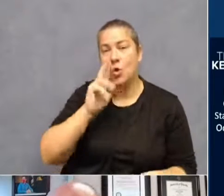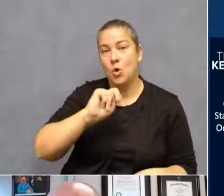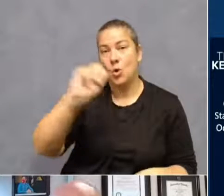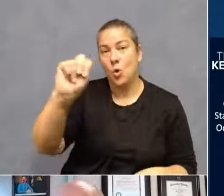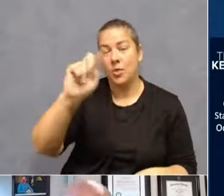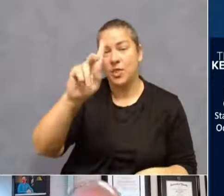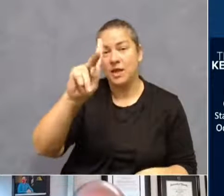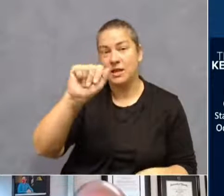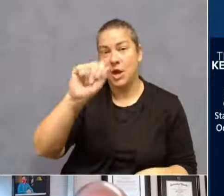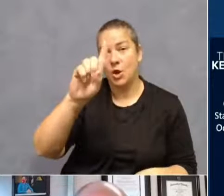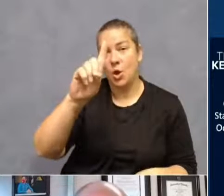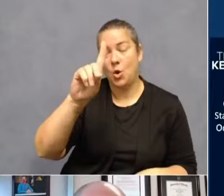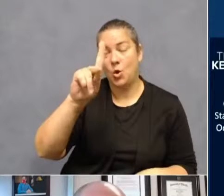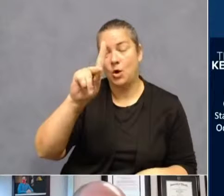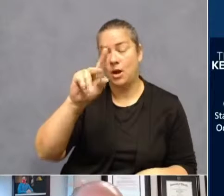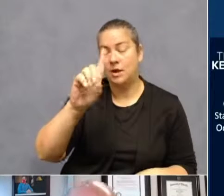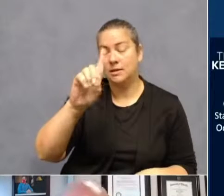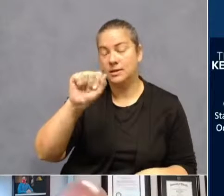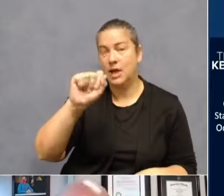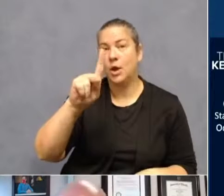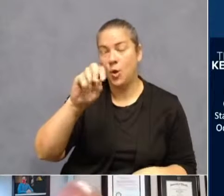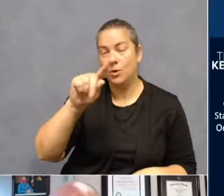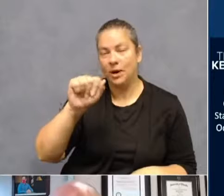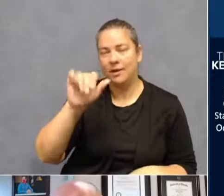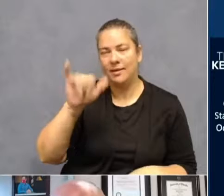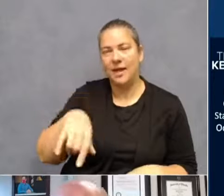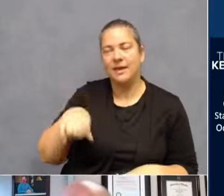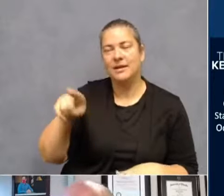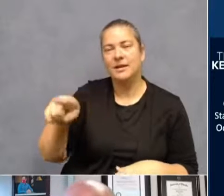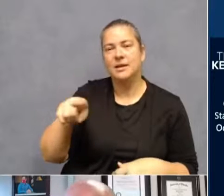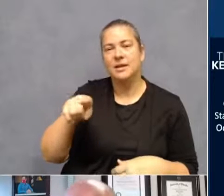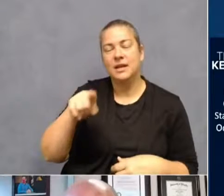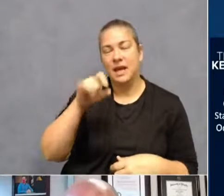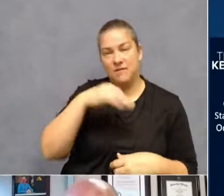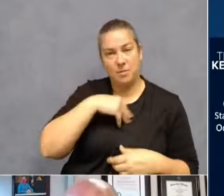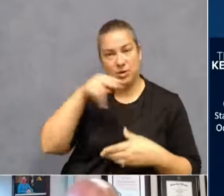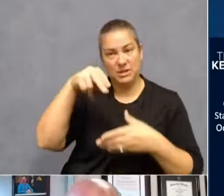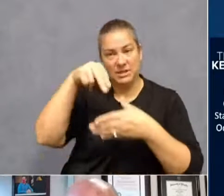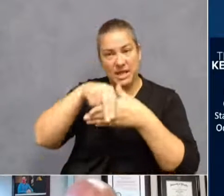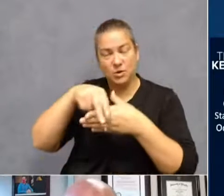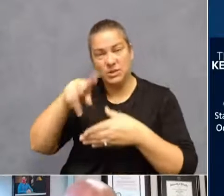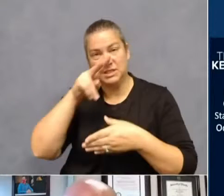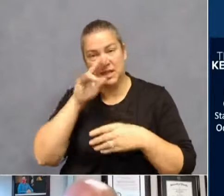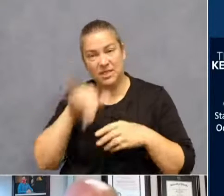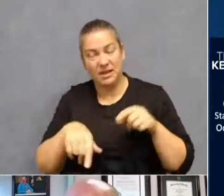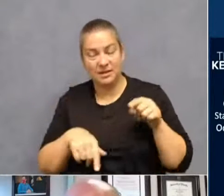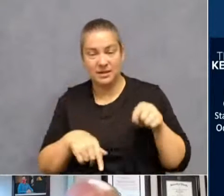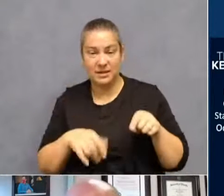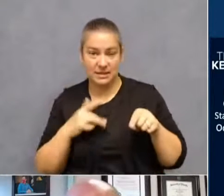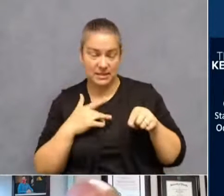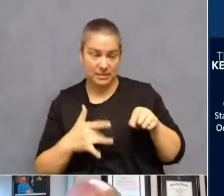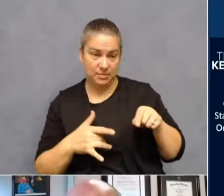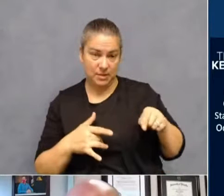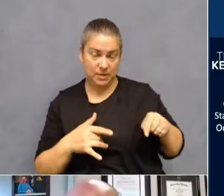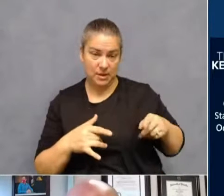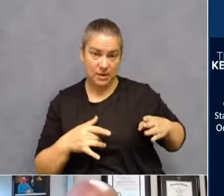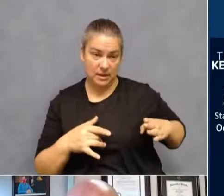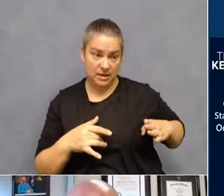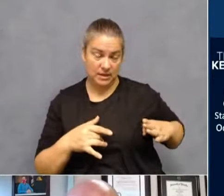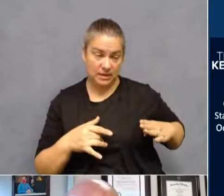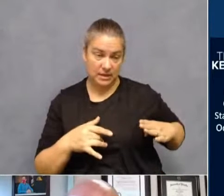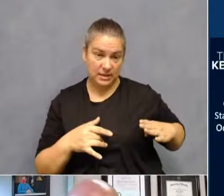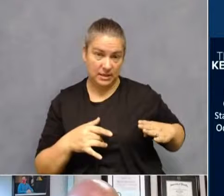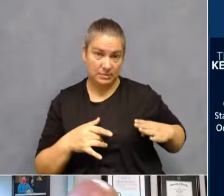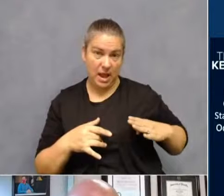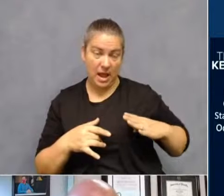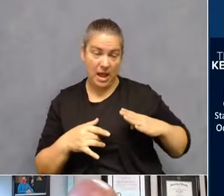or actually the number of deaths, you could see that that increases a couple, 2-3 weeks after this spike in cases.